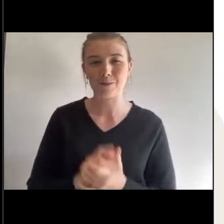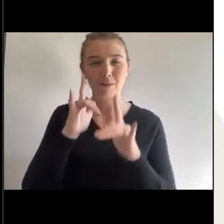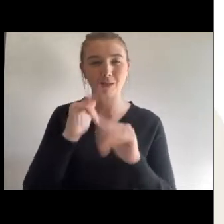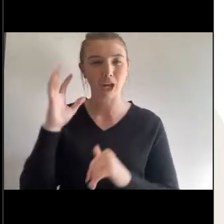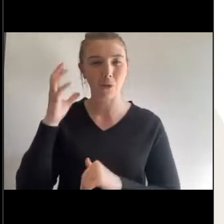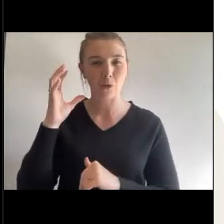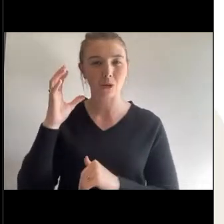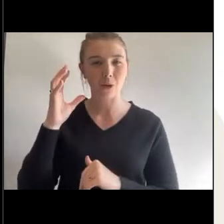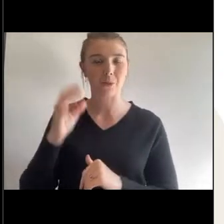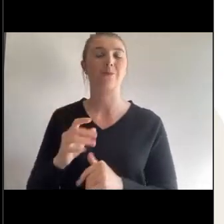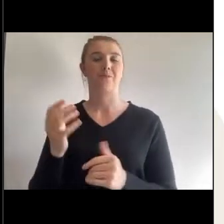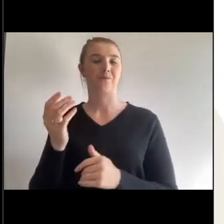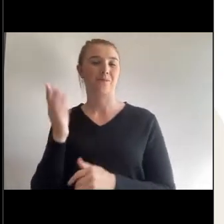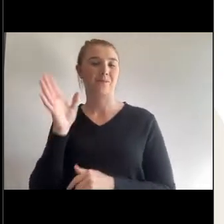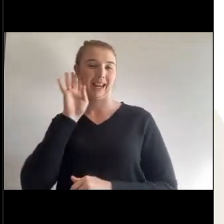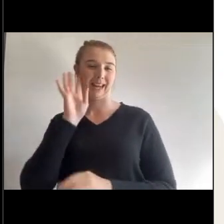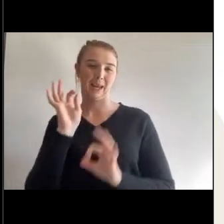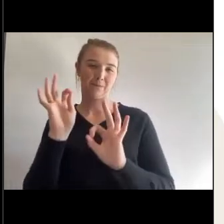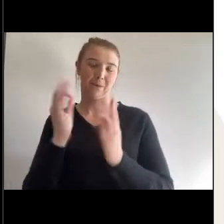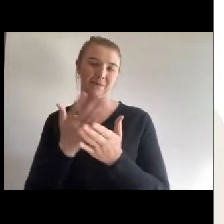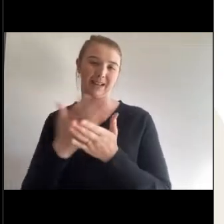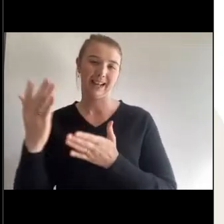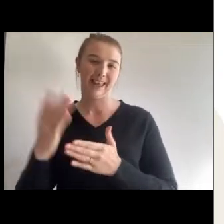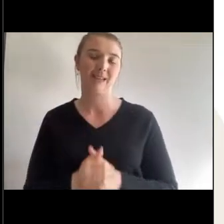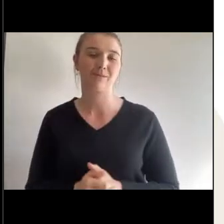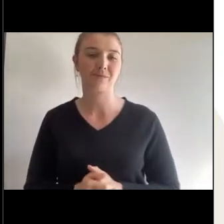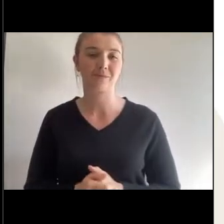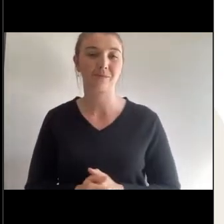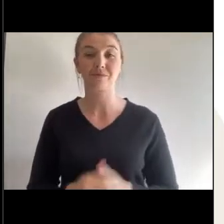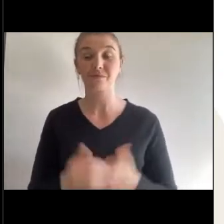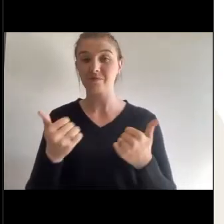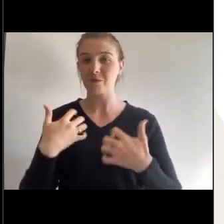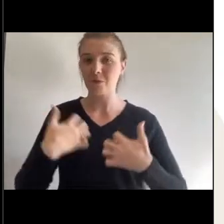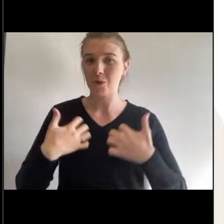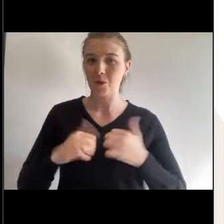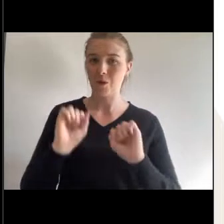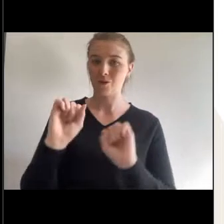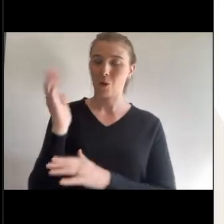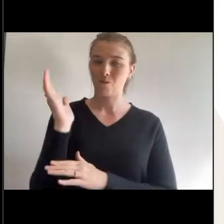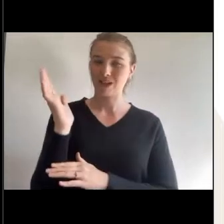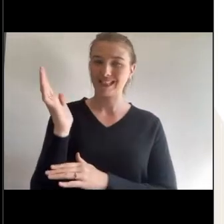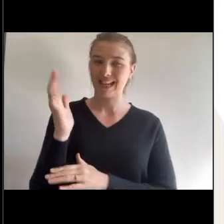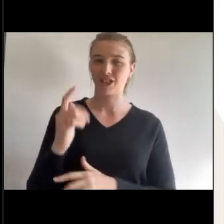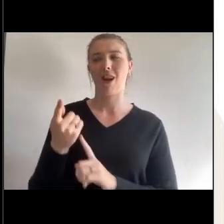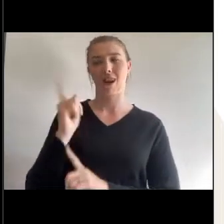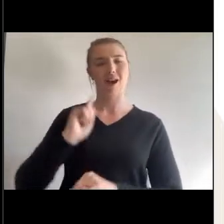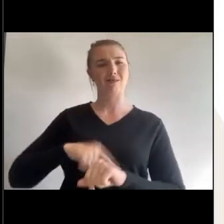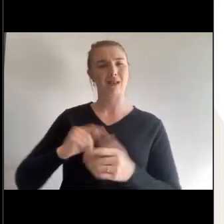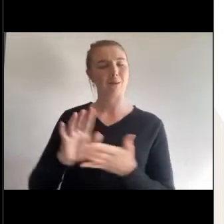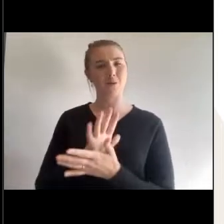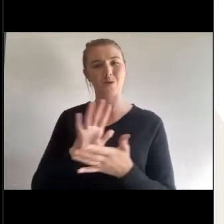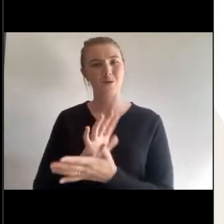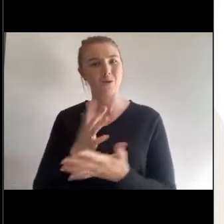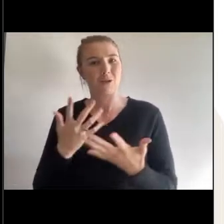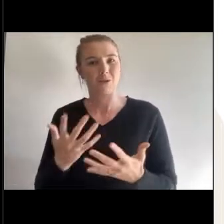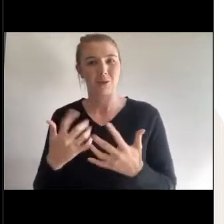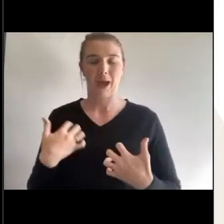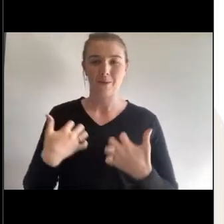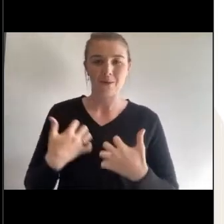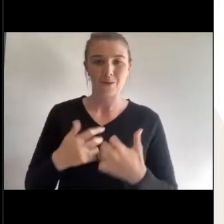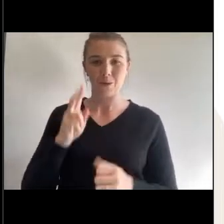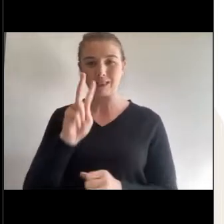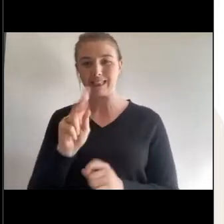Ben? We can hear you clearly. Excellent. Well, I'm looking forward to your presentation. I enjoyed the last one very much, and I'm really very much looking forward to seeing